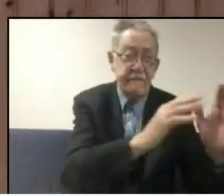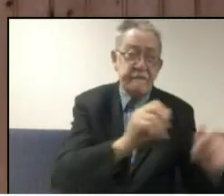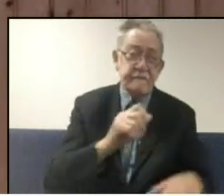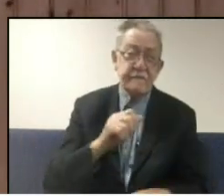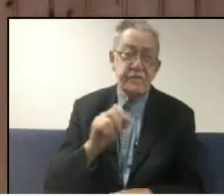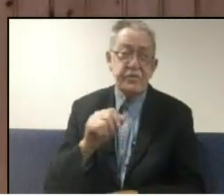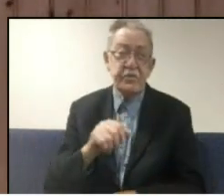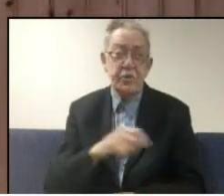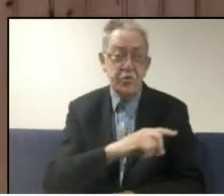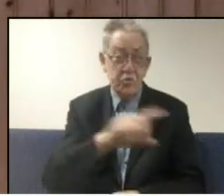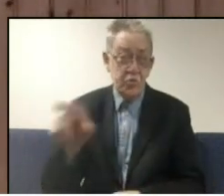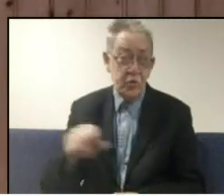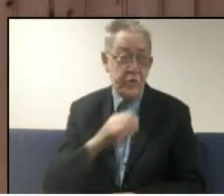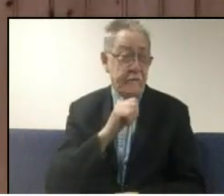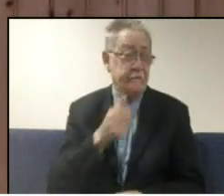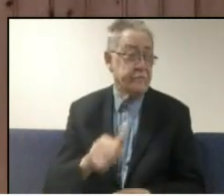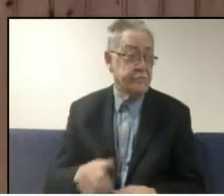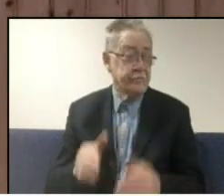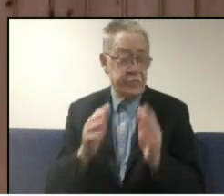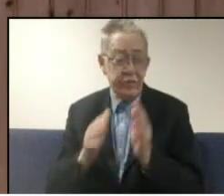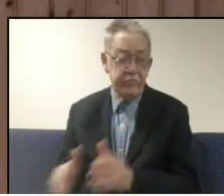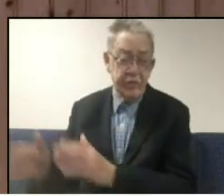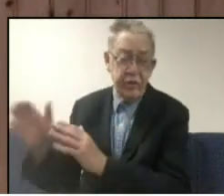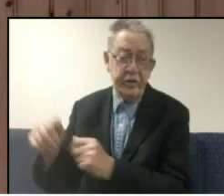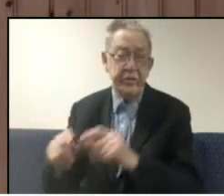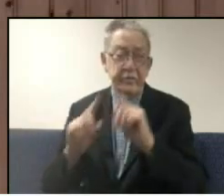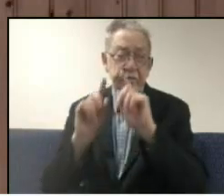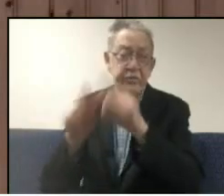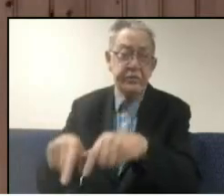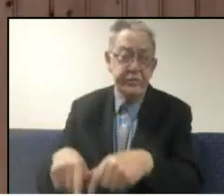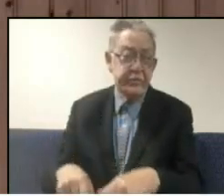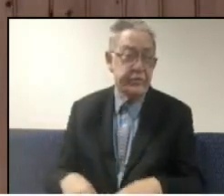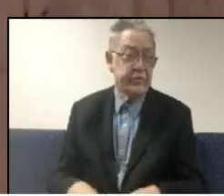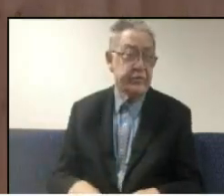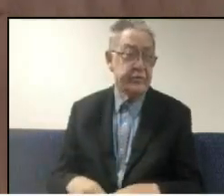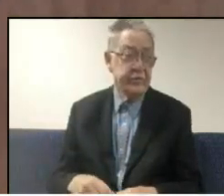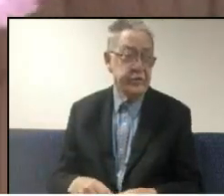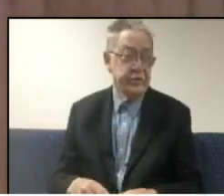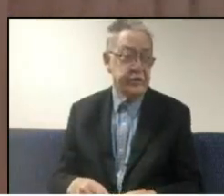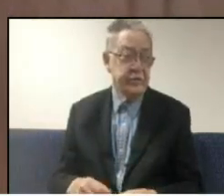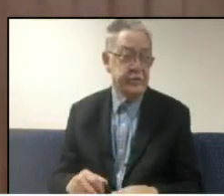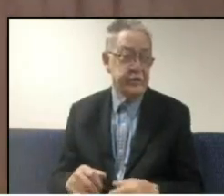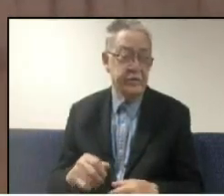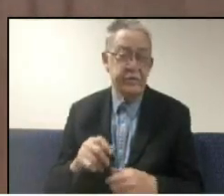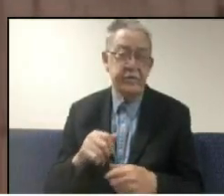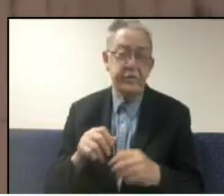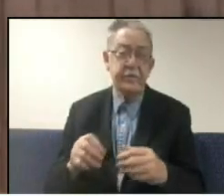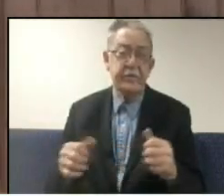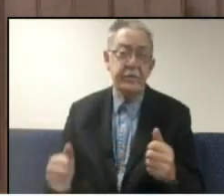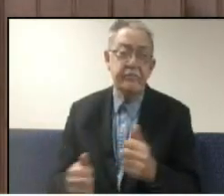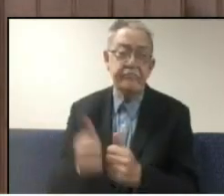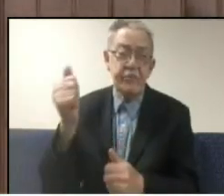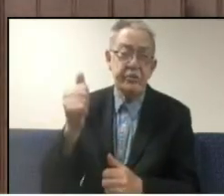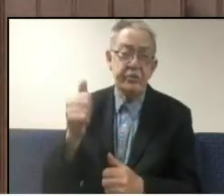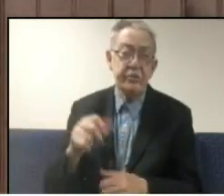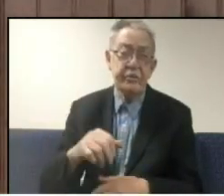go. Jesus took the most orthodox person to do the most unorthodox thing.